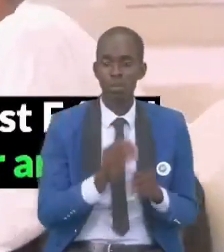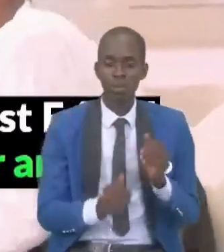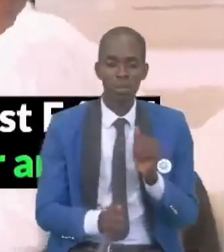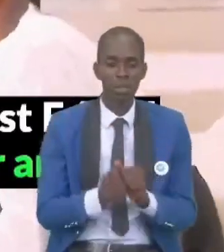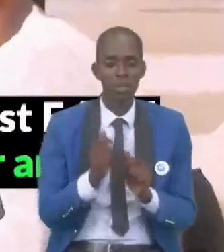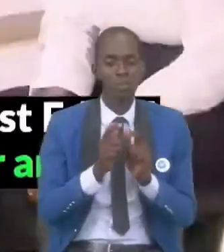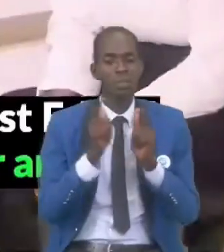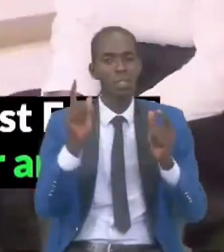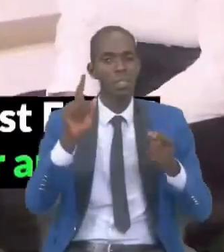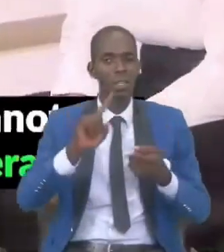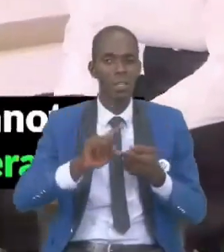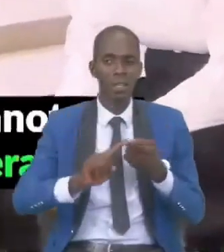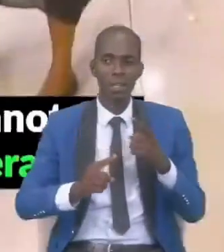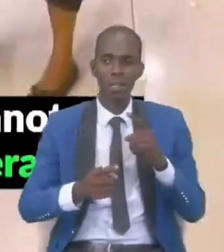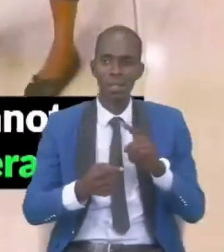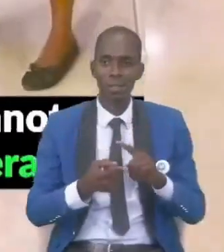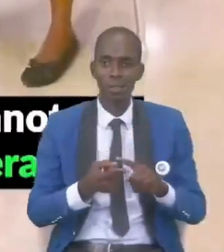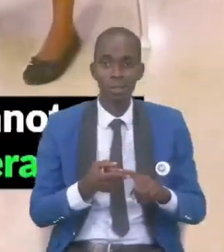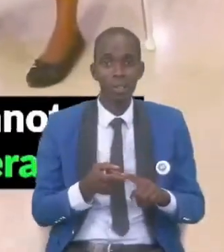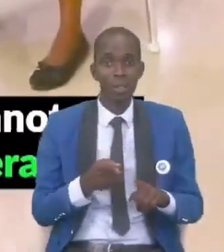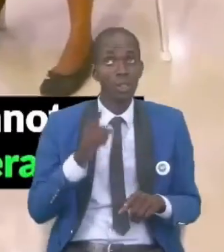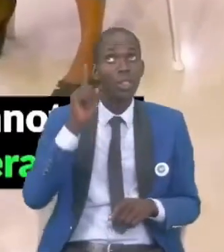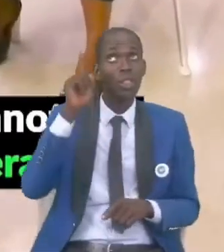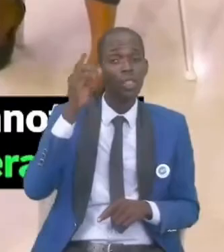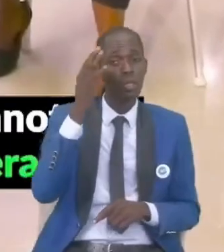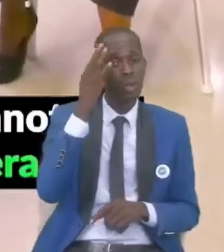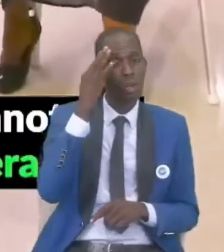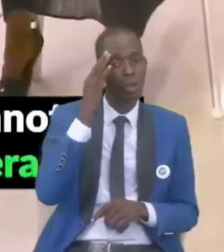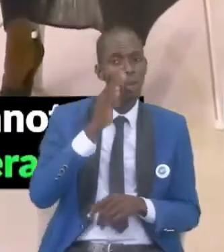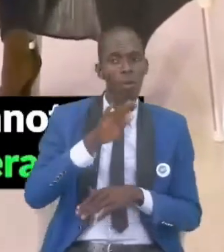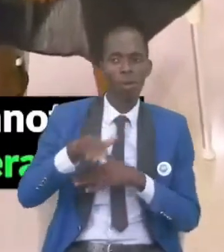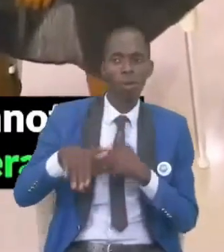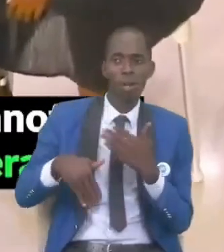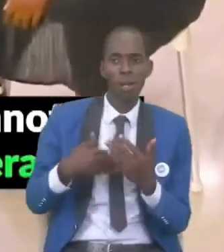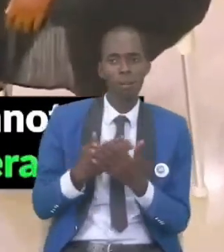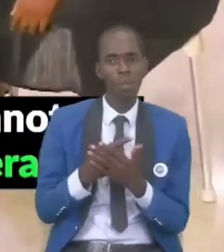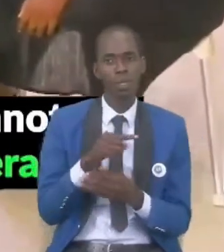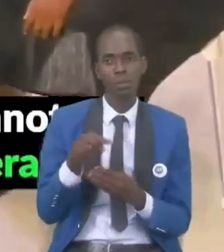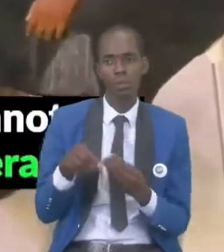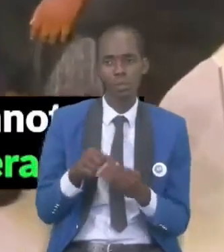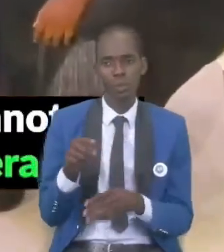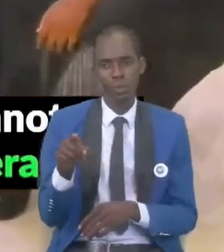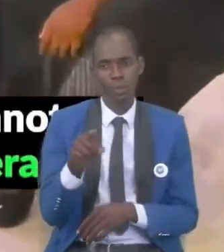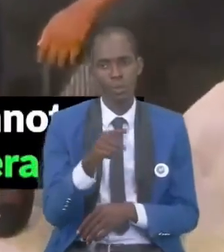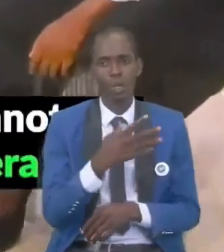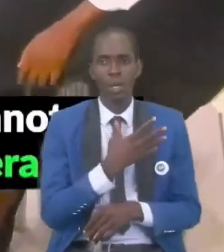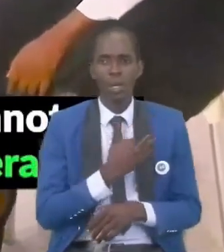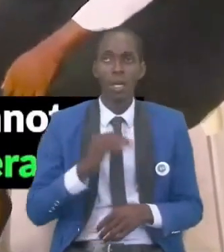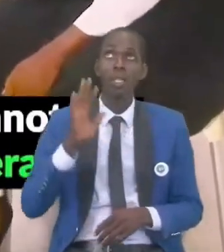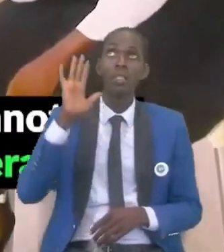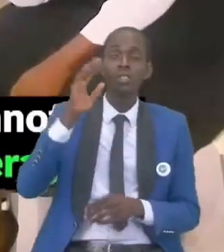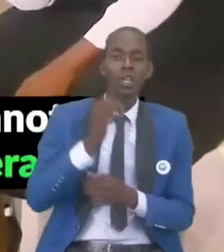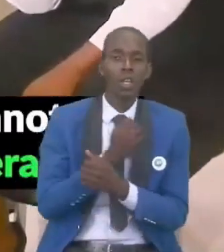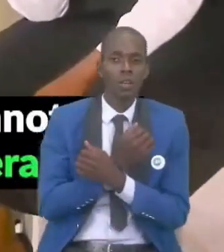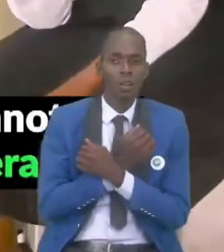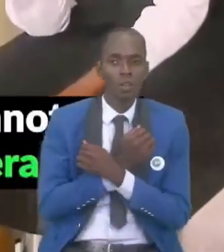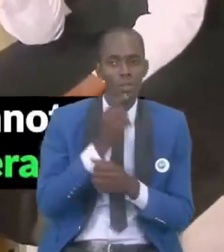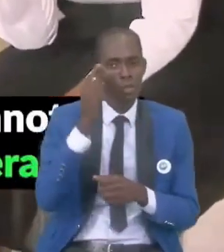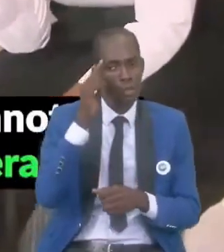greatest friend? He knows all about you, and his love for